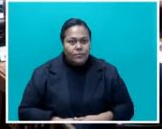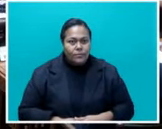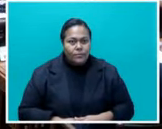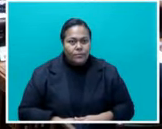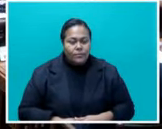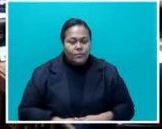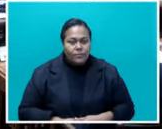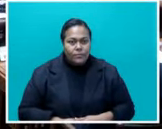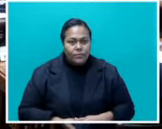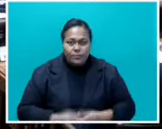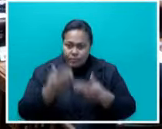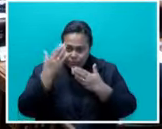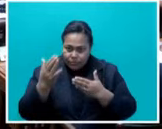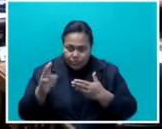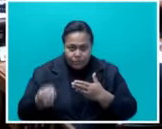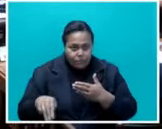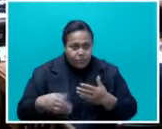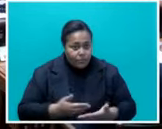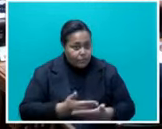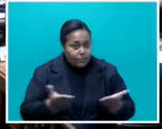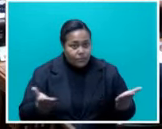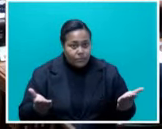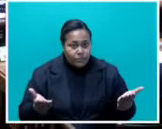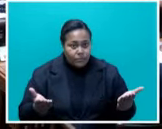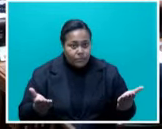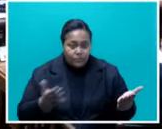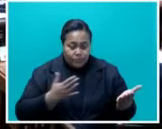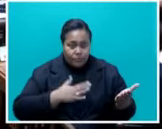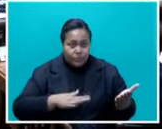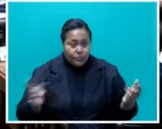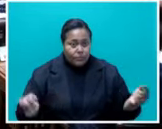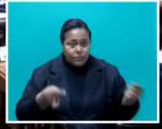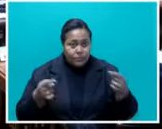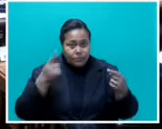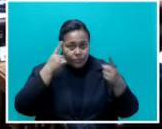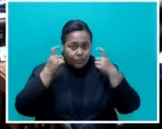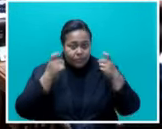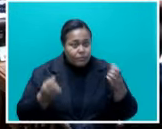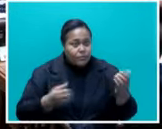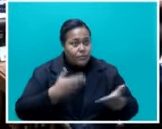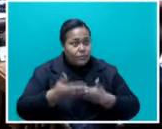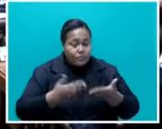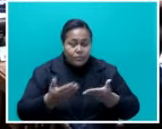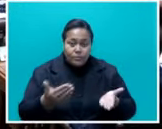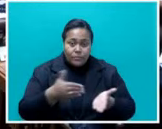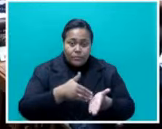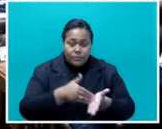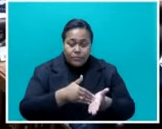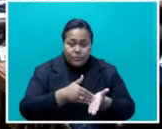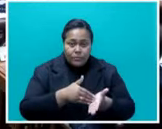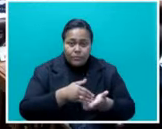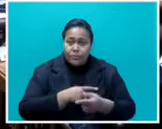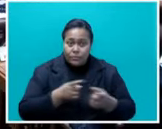Honourable members, the floor is now open for debate on this motion. At the end of the debate, we will